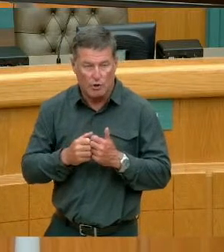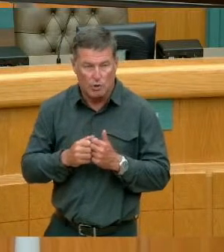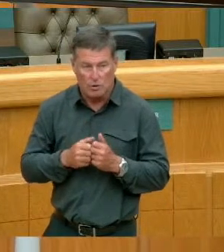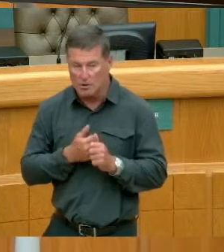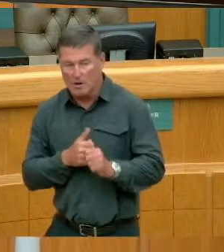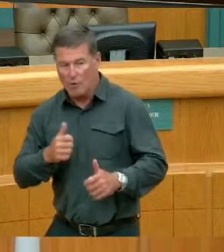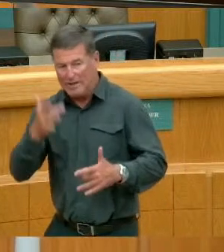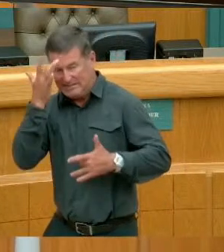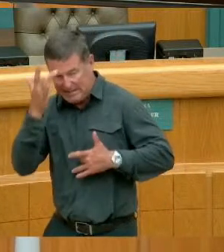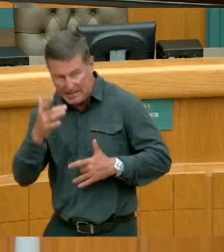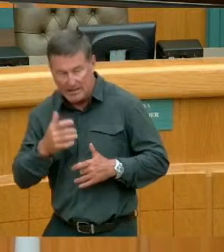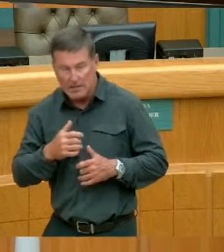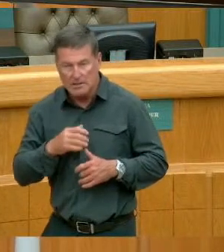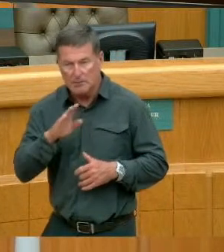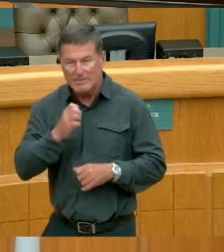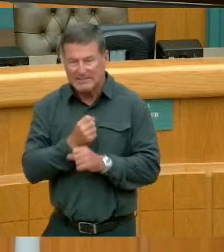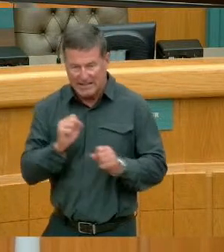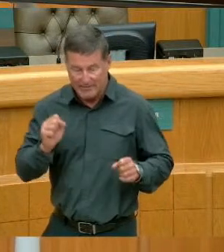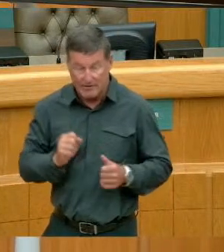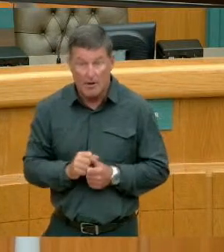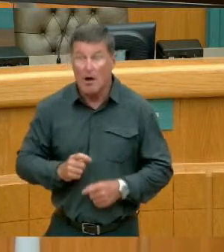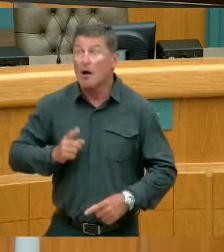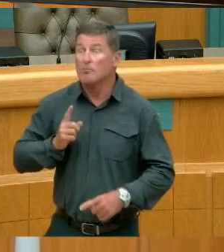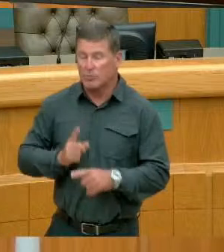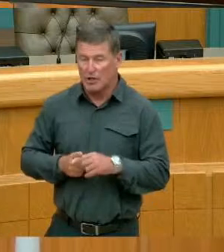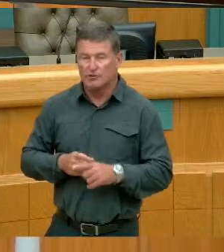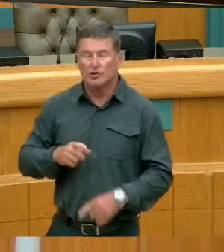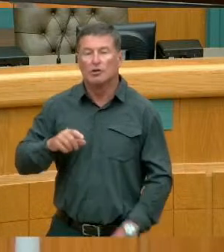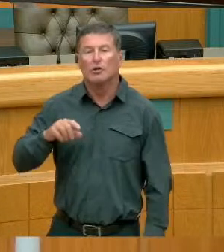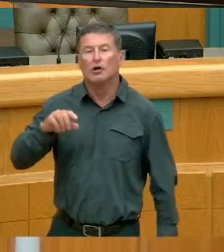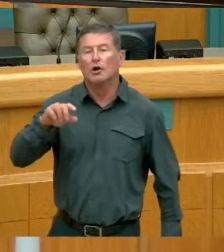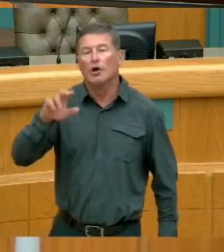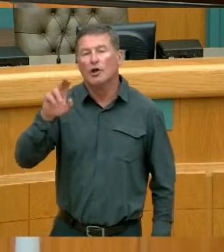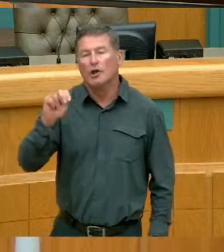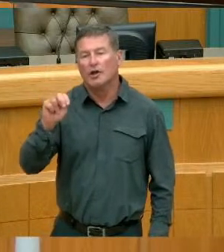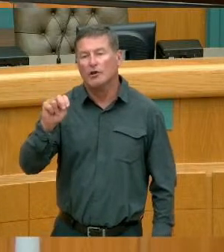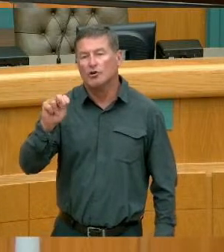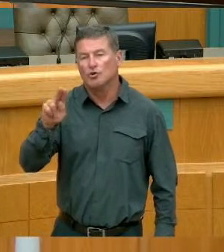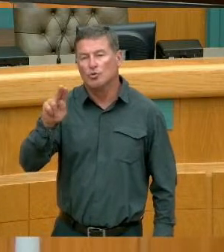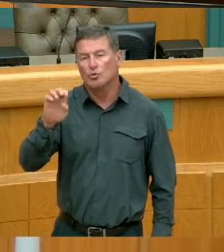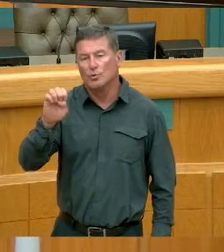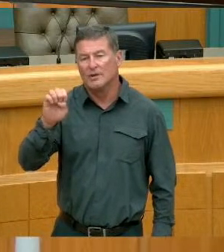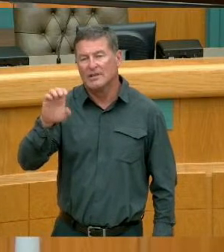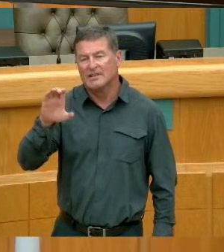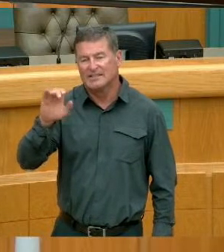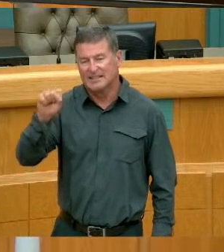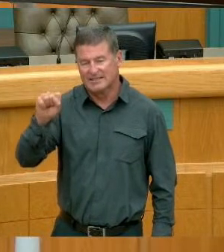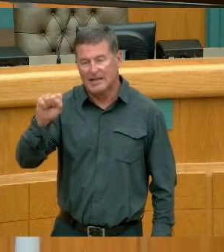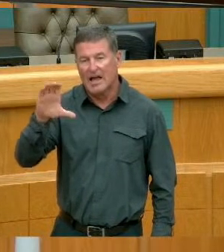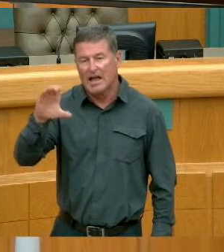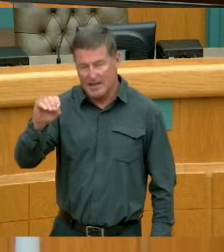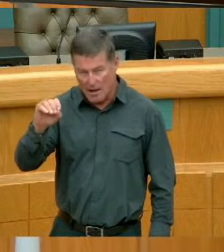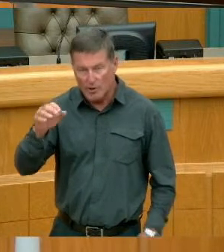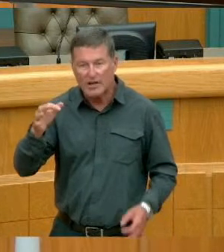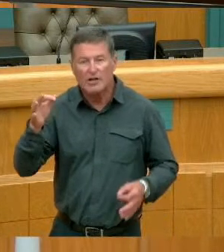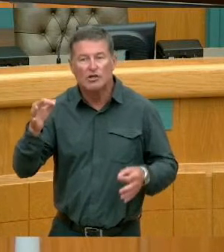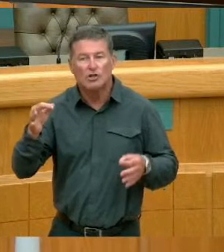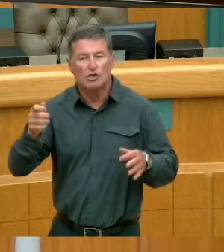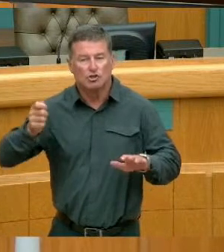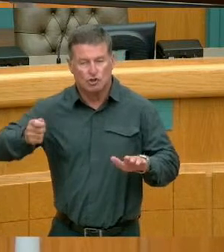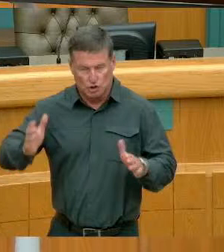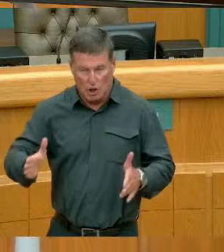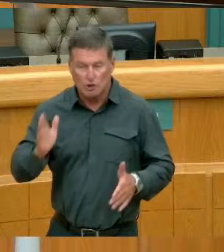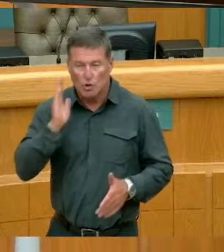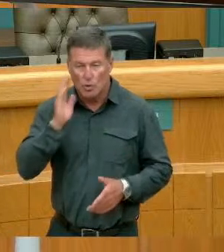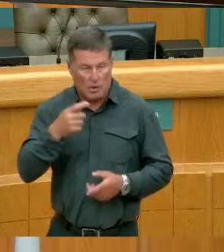Health Director. And then Nueces County Judge Barbara Canales has several important announcements to make for the community and the state